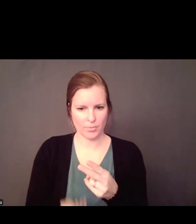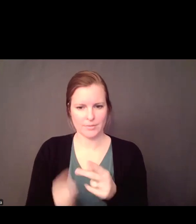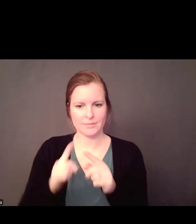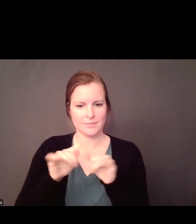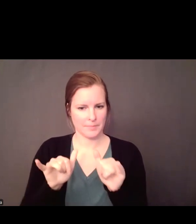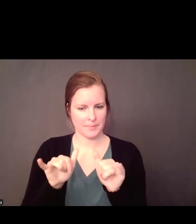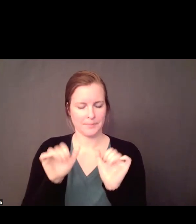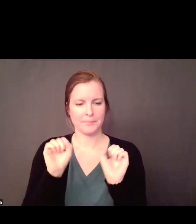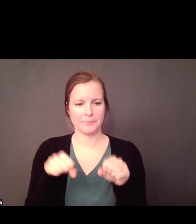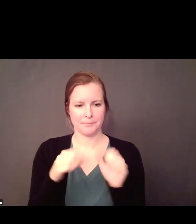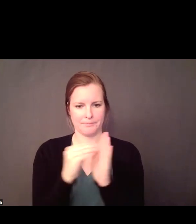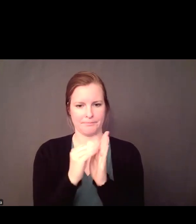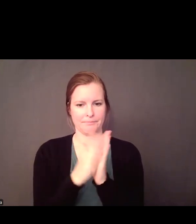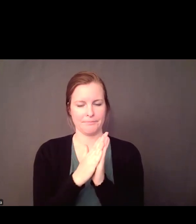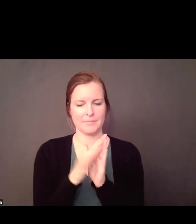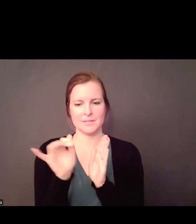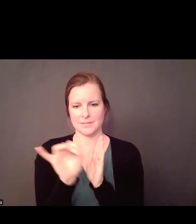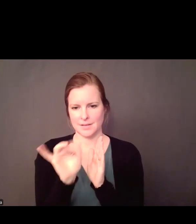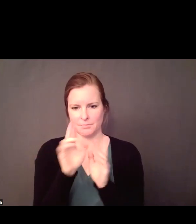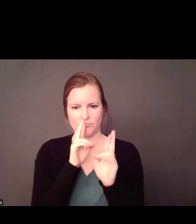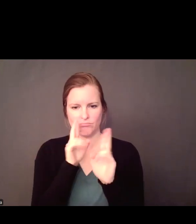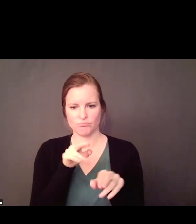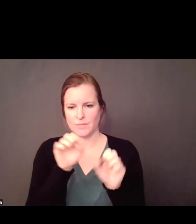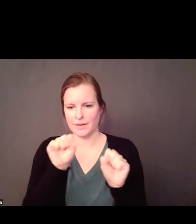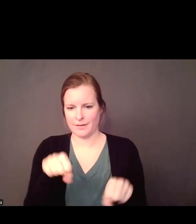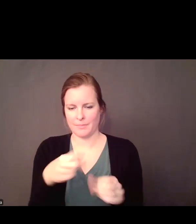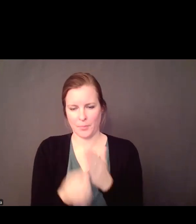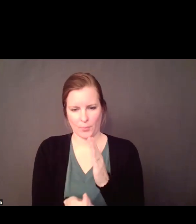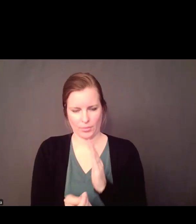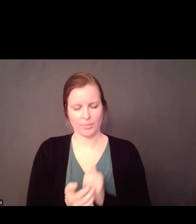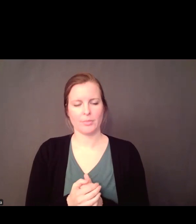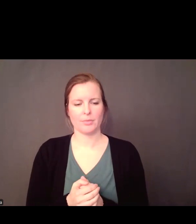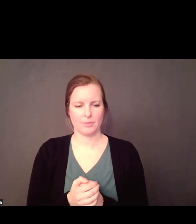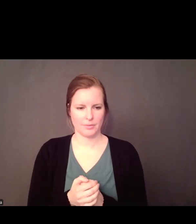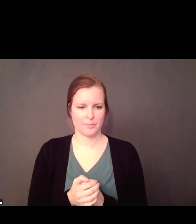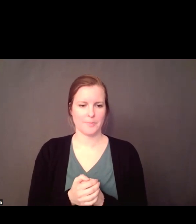codes on the same report, right?